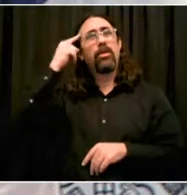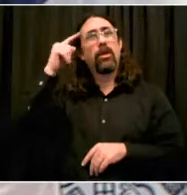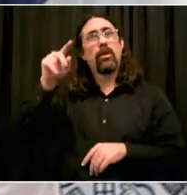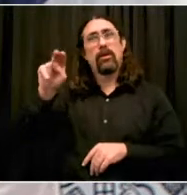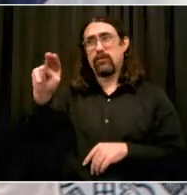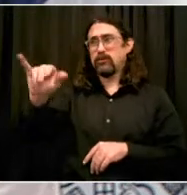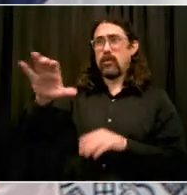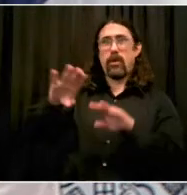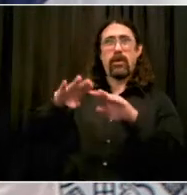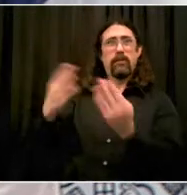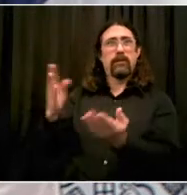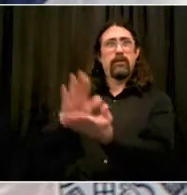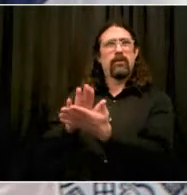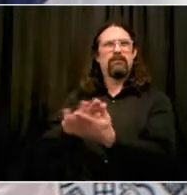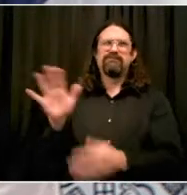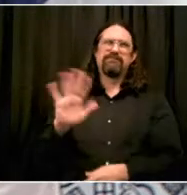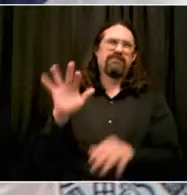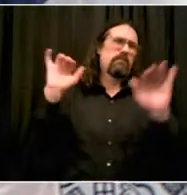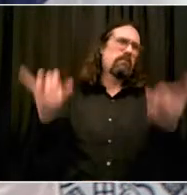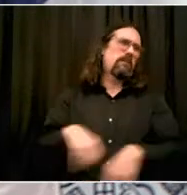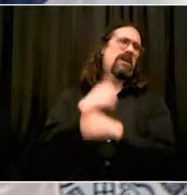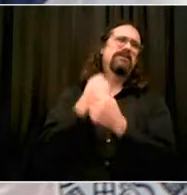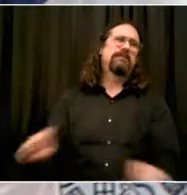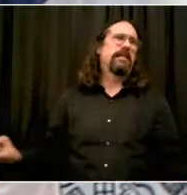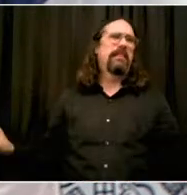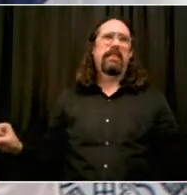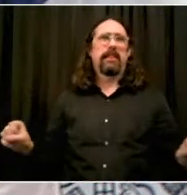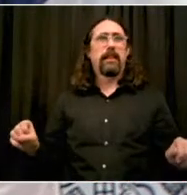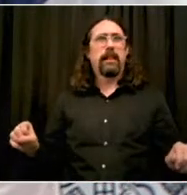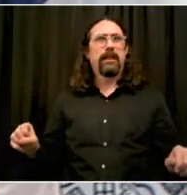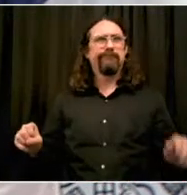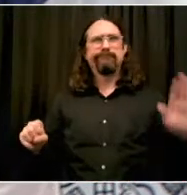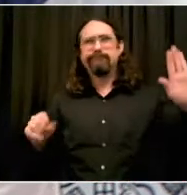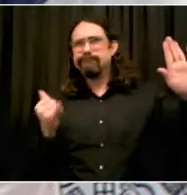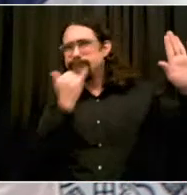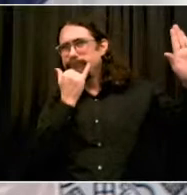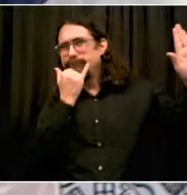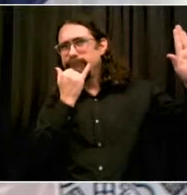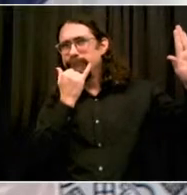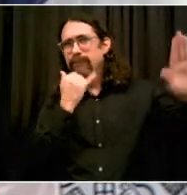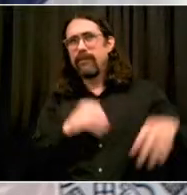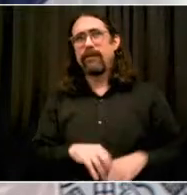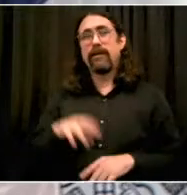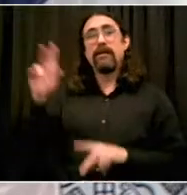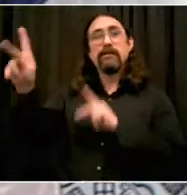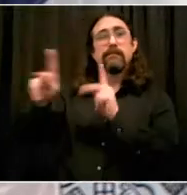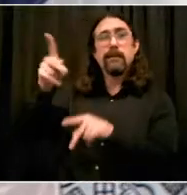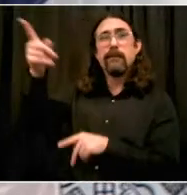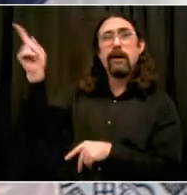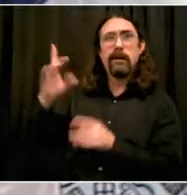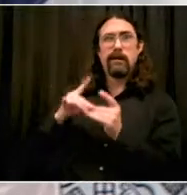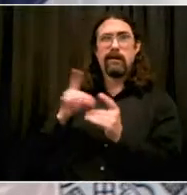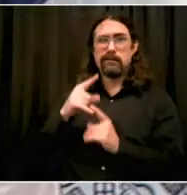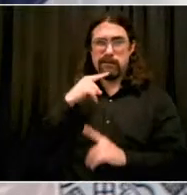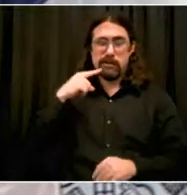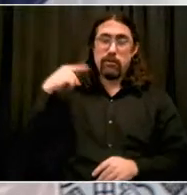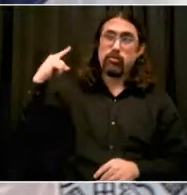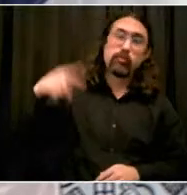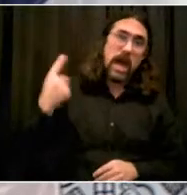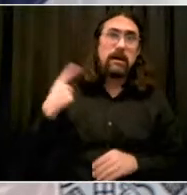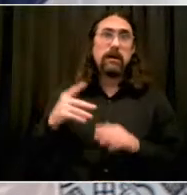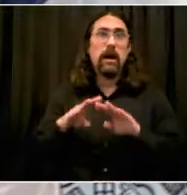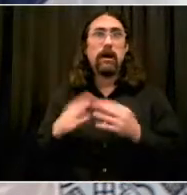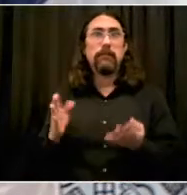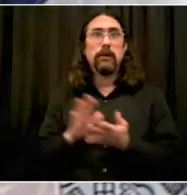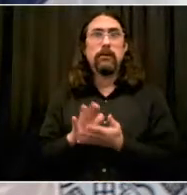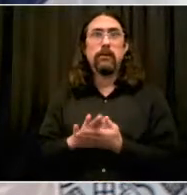to talk about reopening schools. We did it. We will do it again. If it takes tougher standards, we will live by those tougher